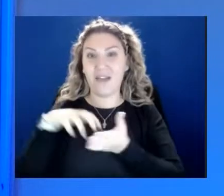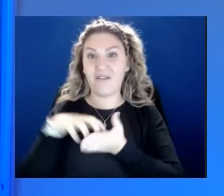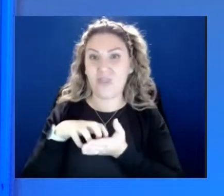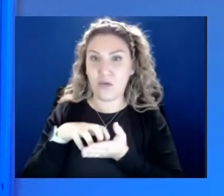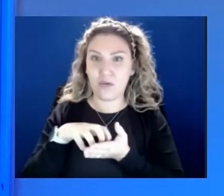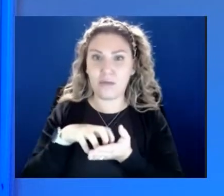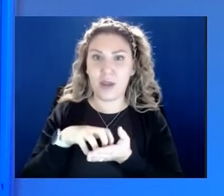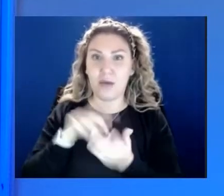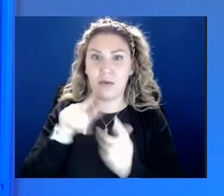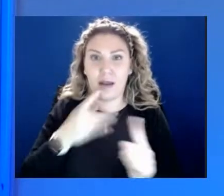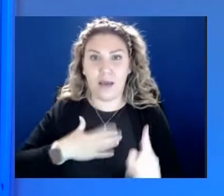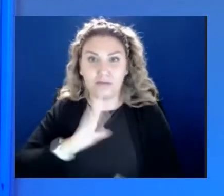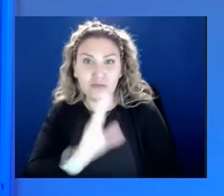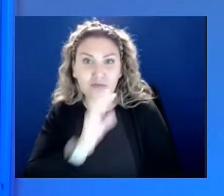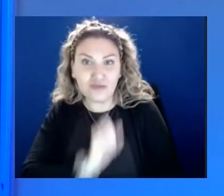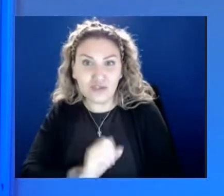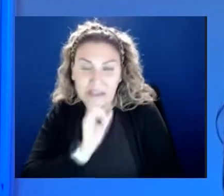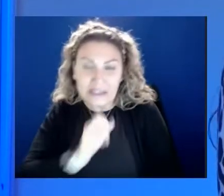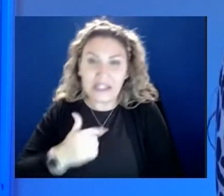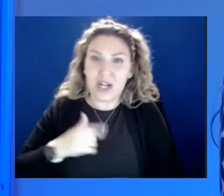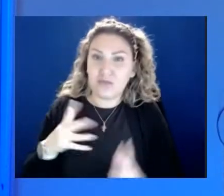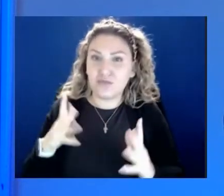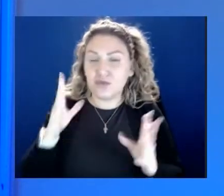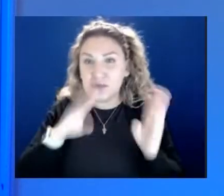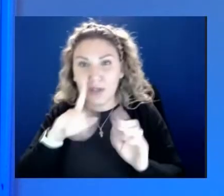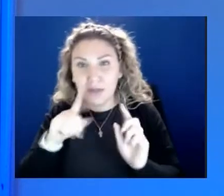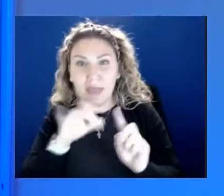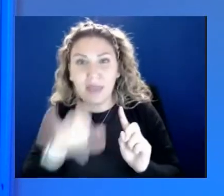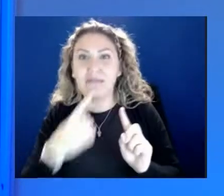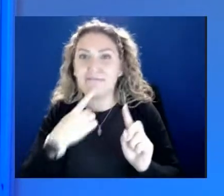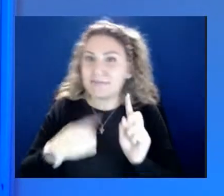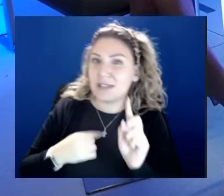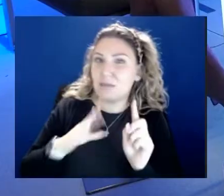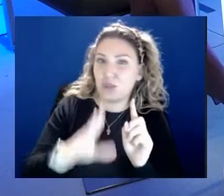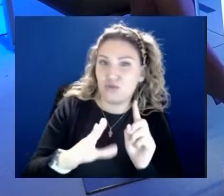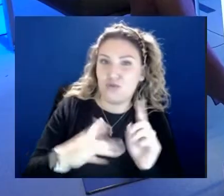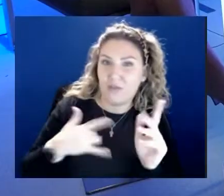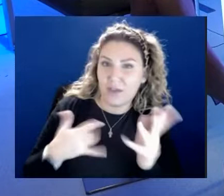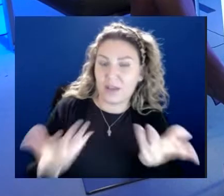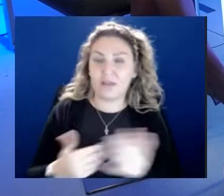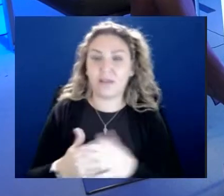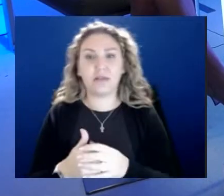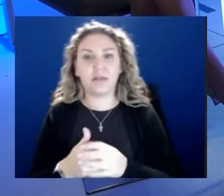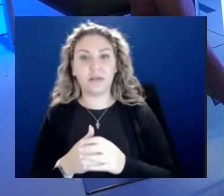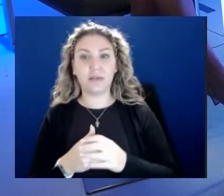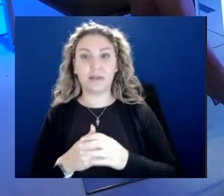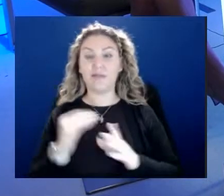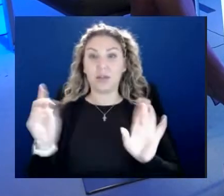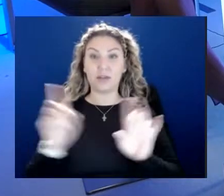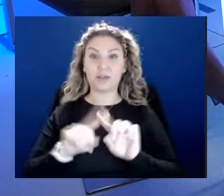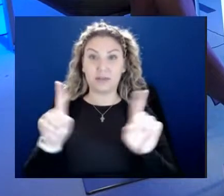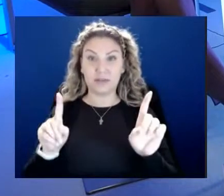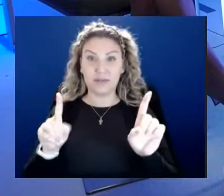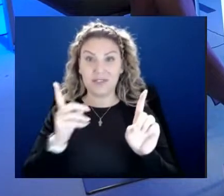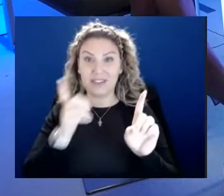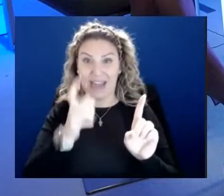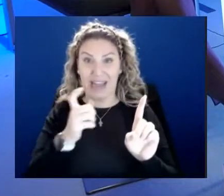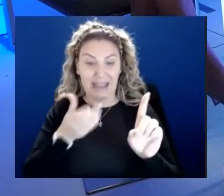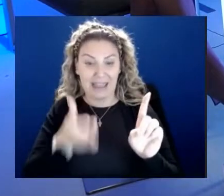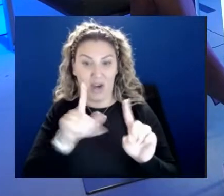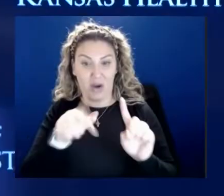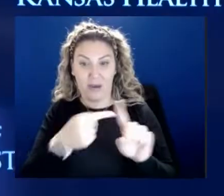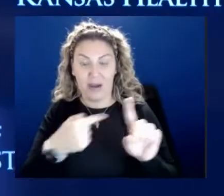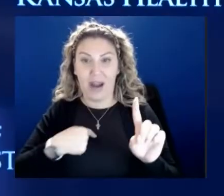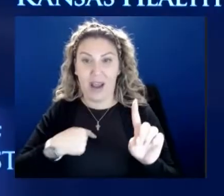age and the things I was worried about. Tell me what you're feeling. Yeah. And we've got a different piece that did not exist when I was a teenager. We have